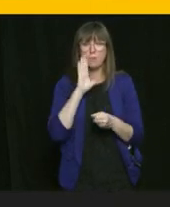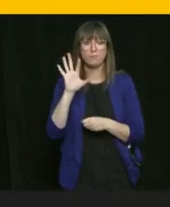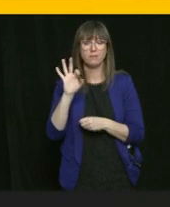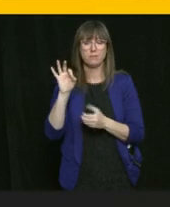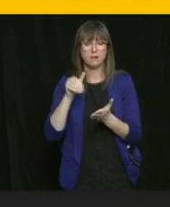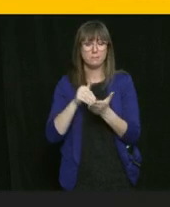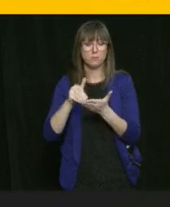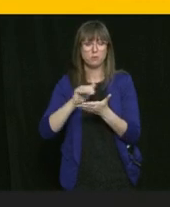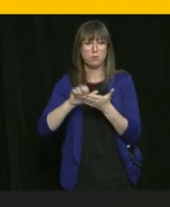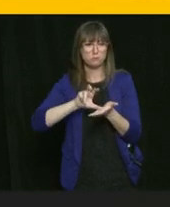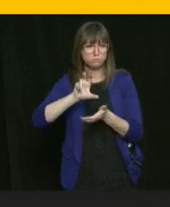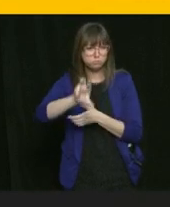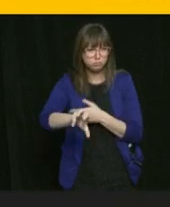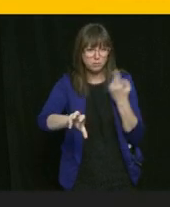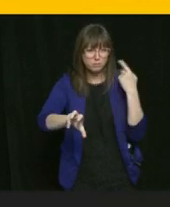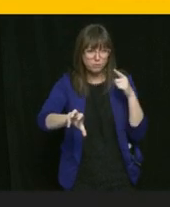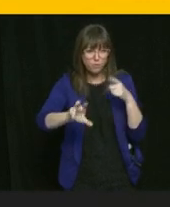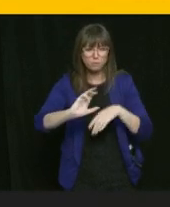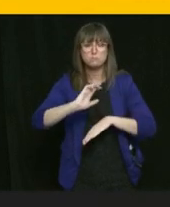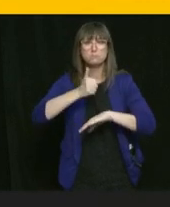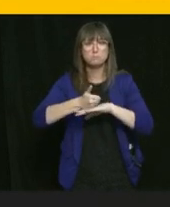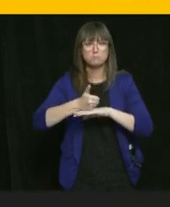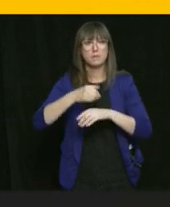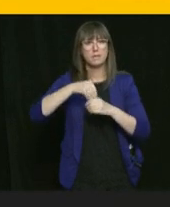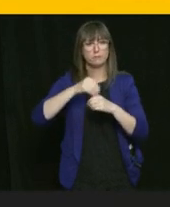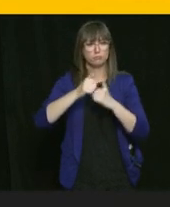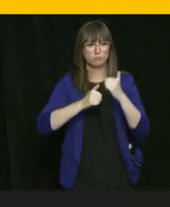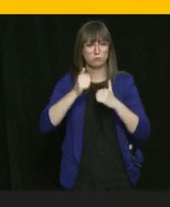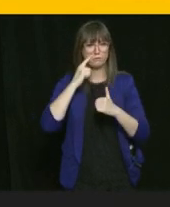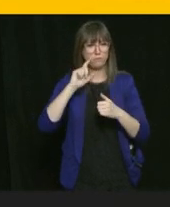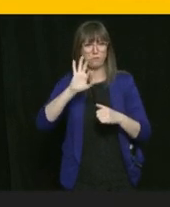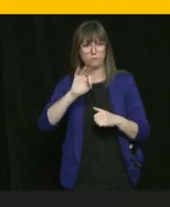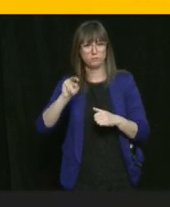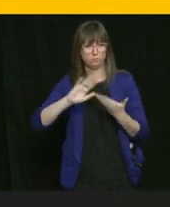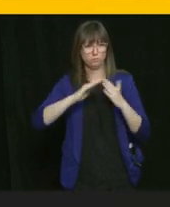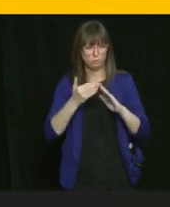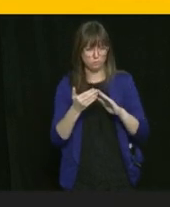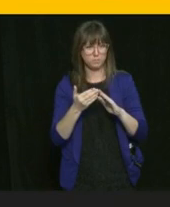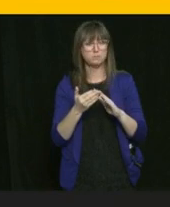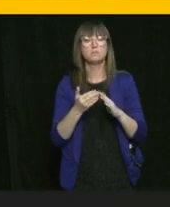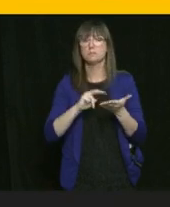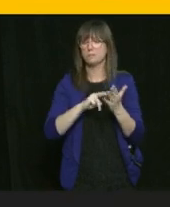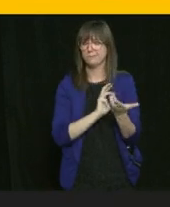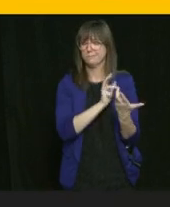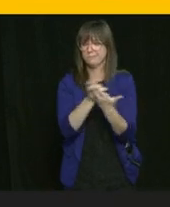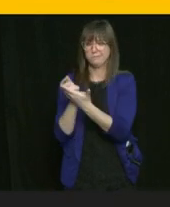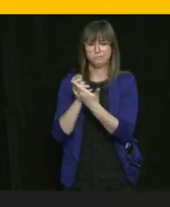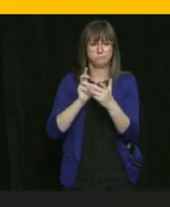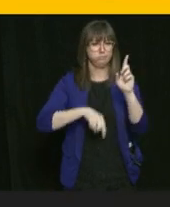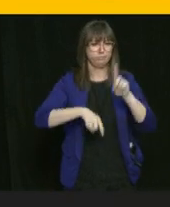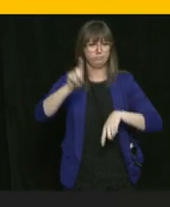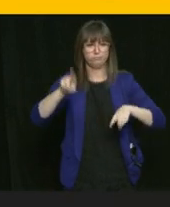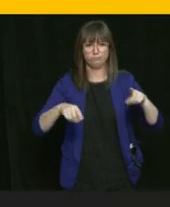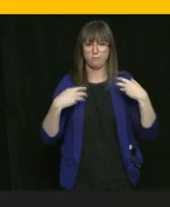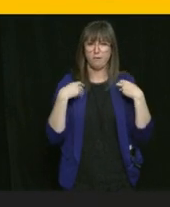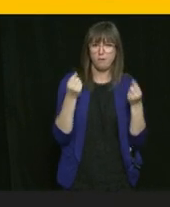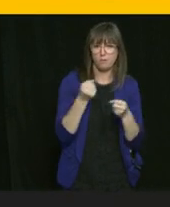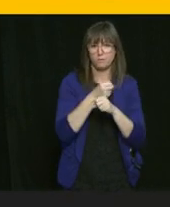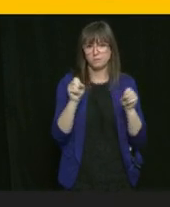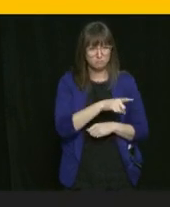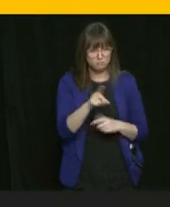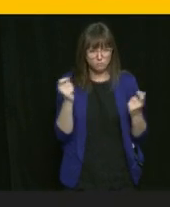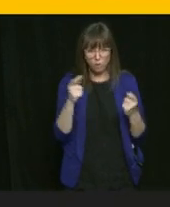million to improve infrastructure in First Nations communities in order to meet a range of COVID-19 health and safety